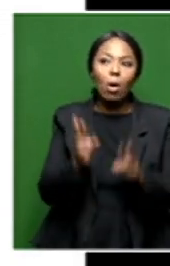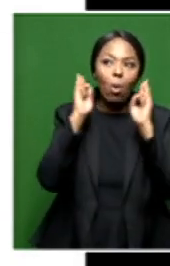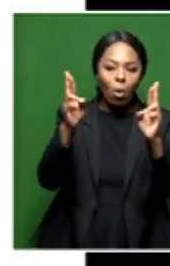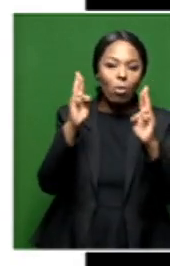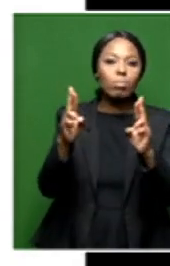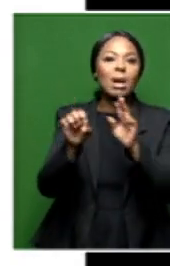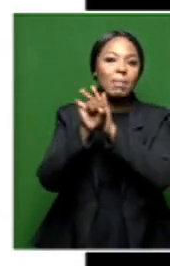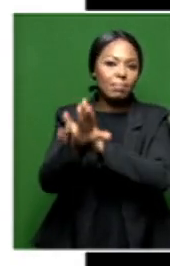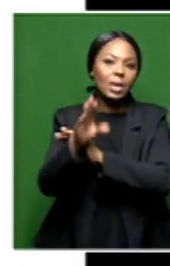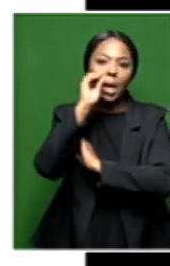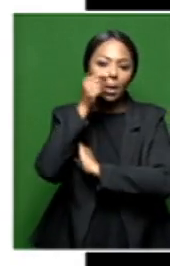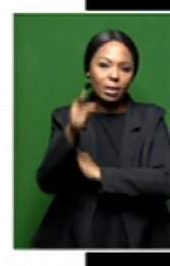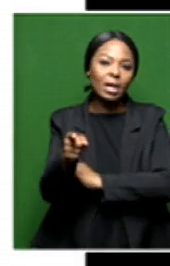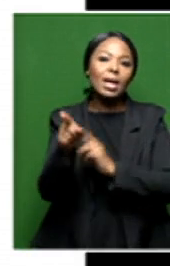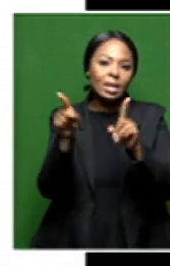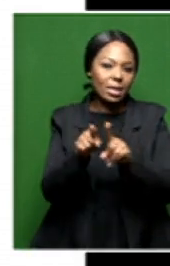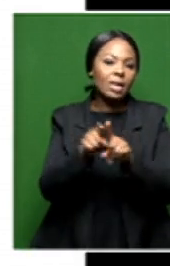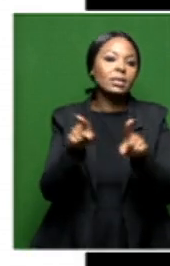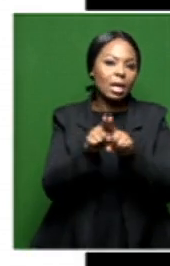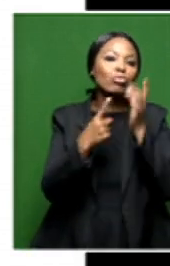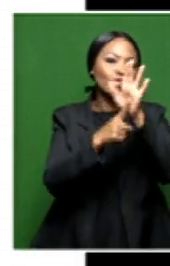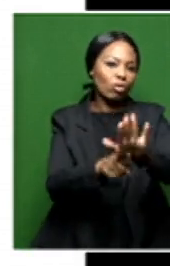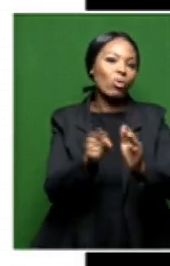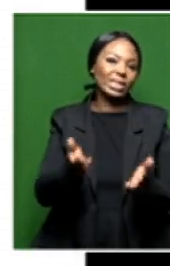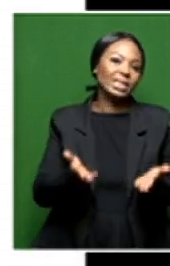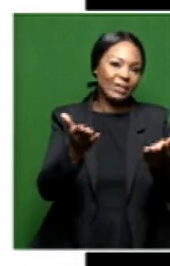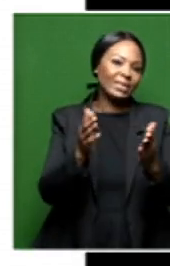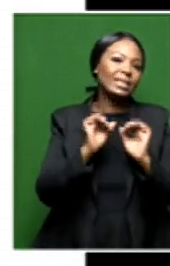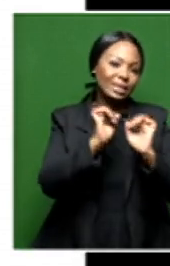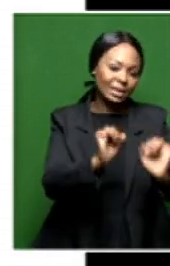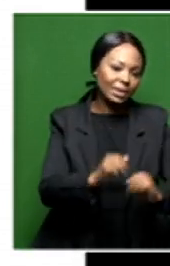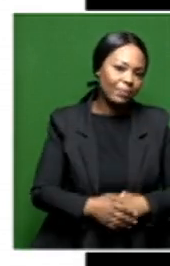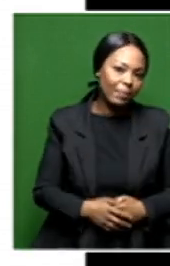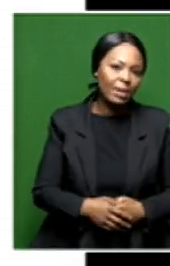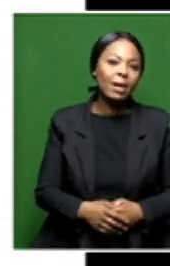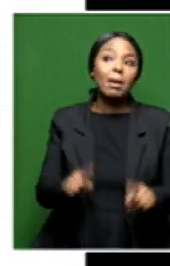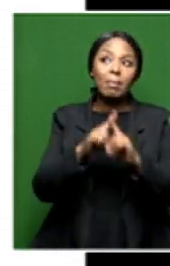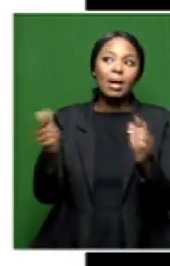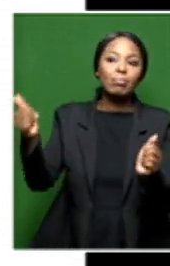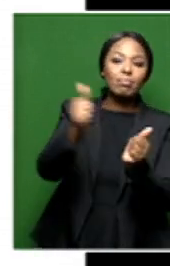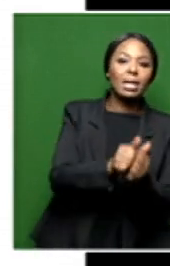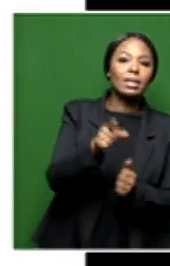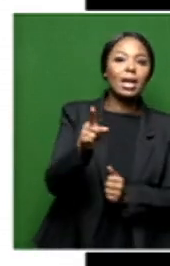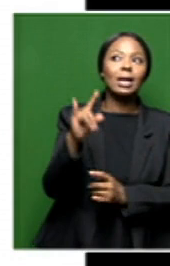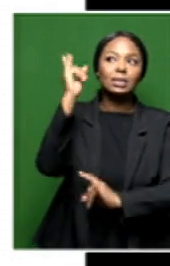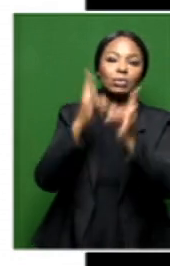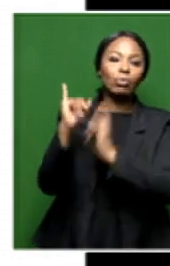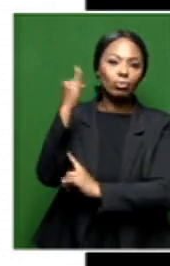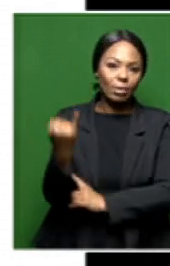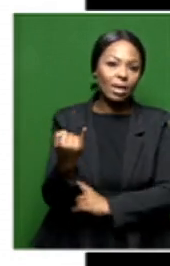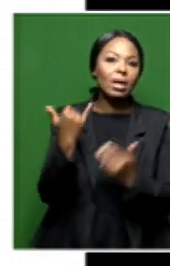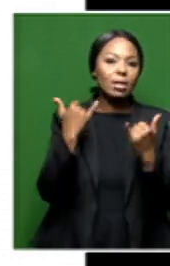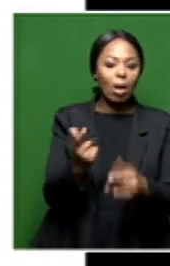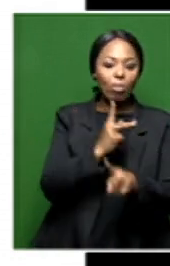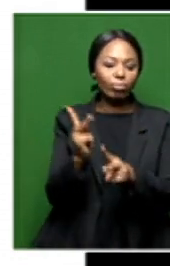be able to reach as many people as actually possible. But also in partnership with the city, we have also set up